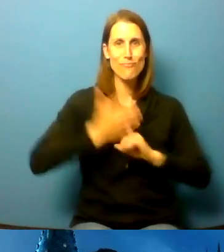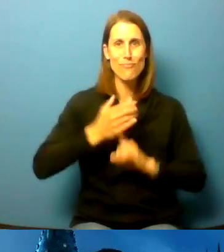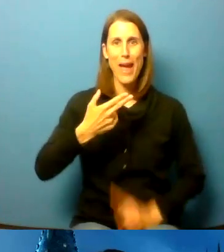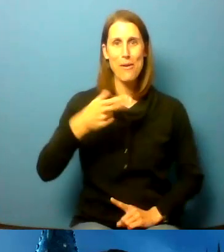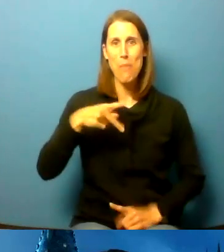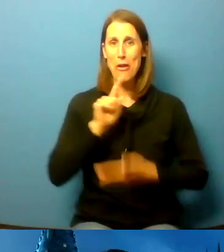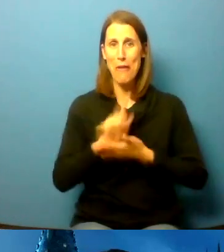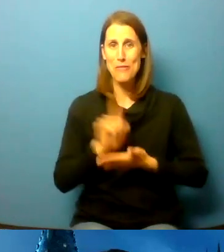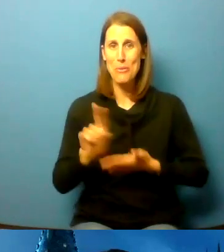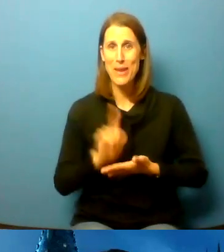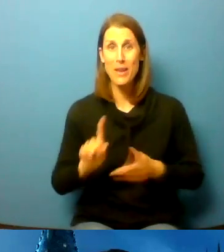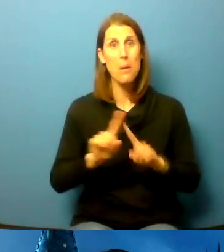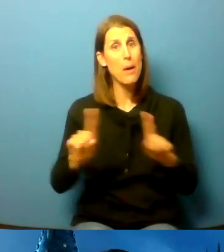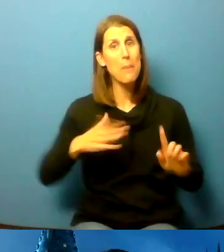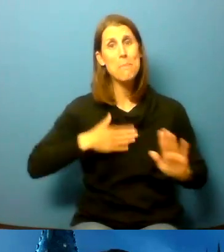chance to,